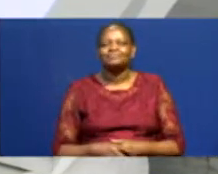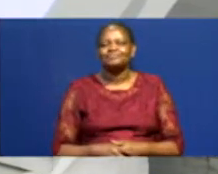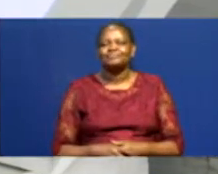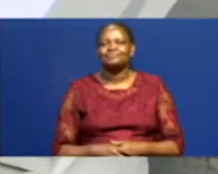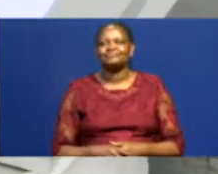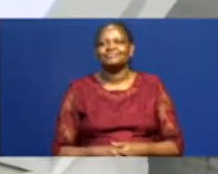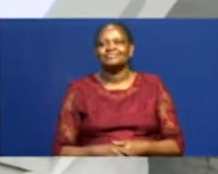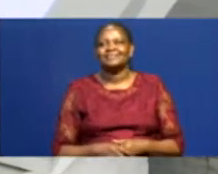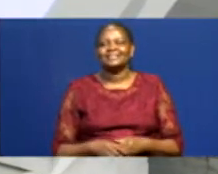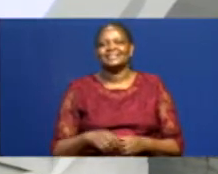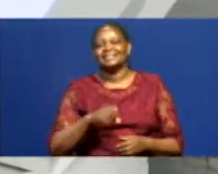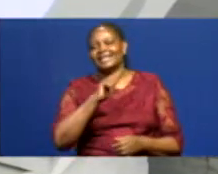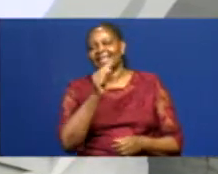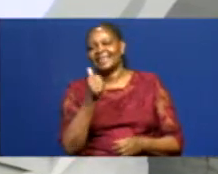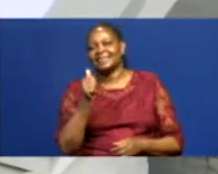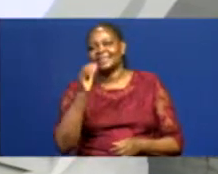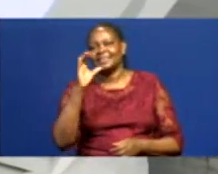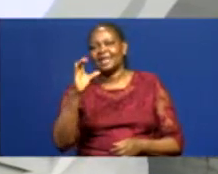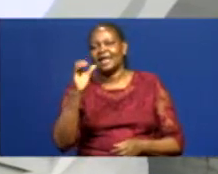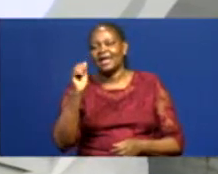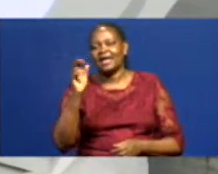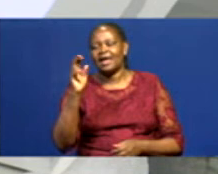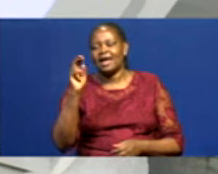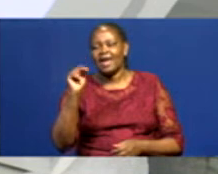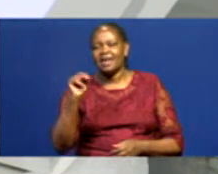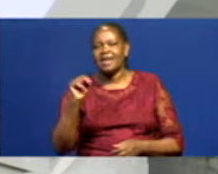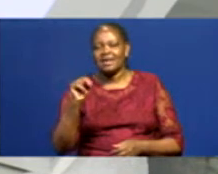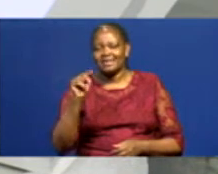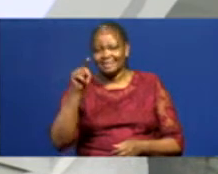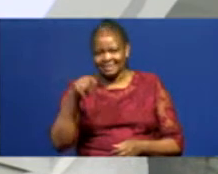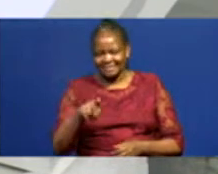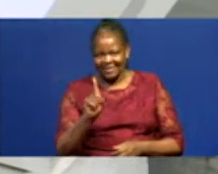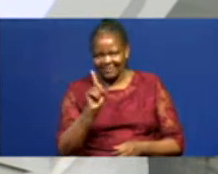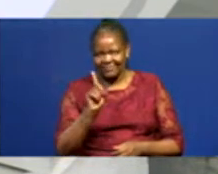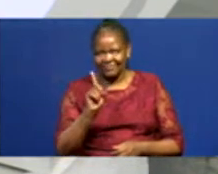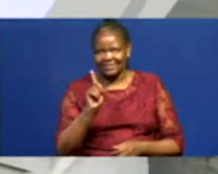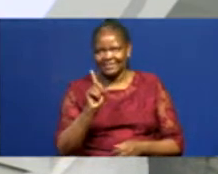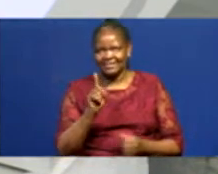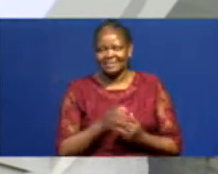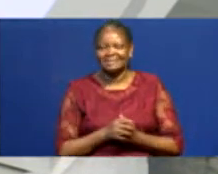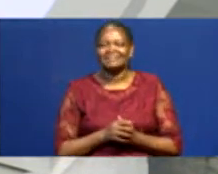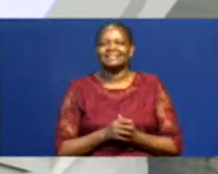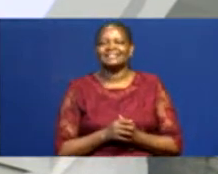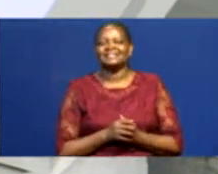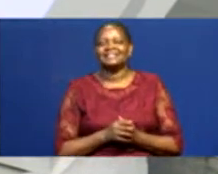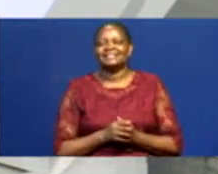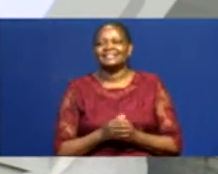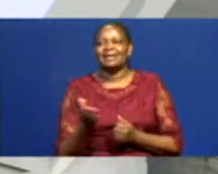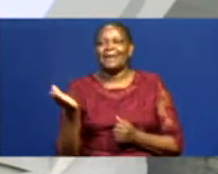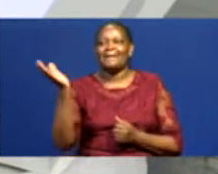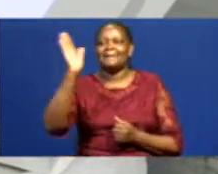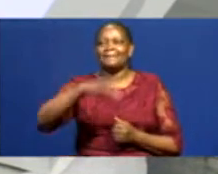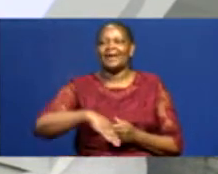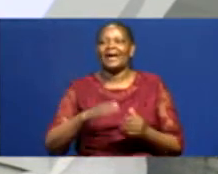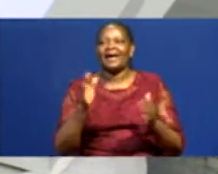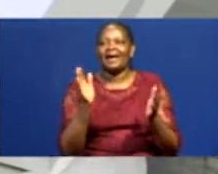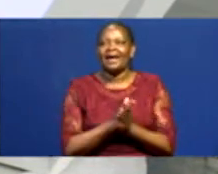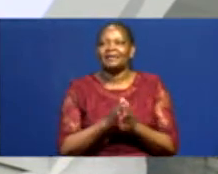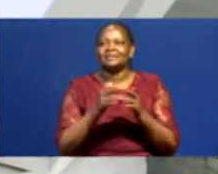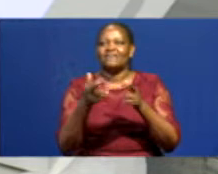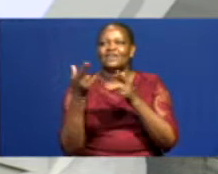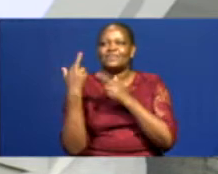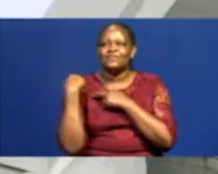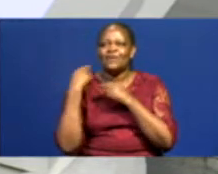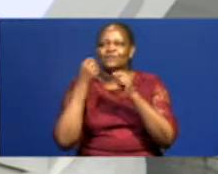Karen Kibet Marakwet, as she's fondly referred to by our colleagues, is back and she's in charge of